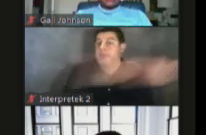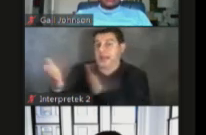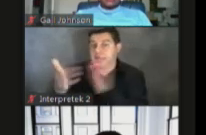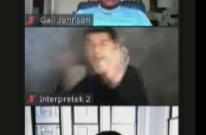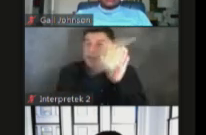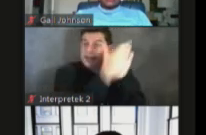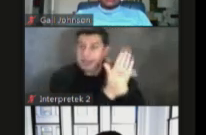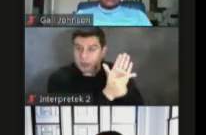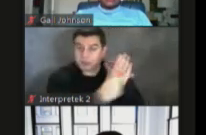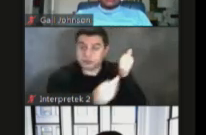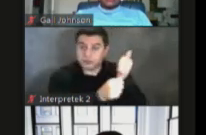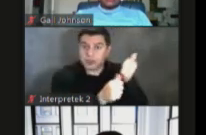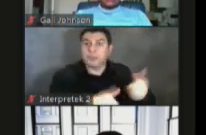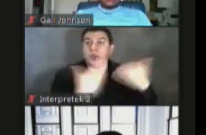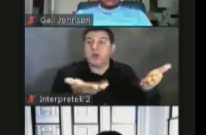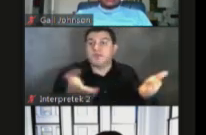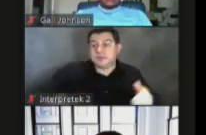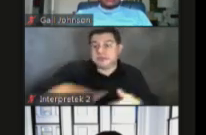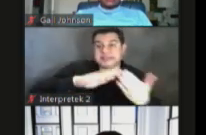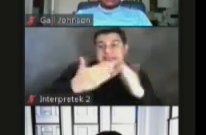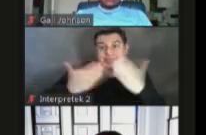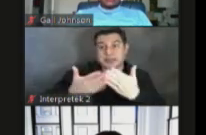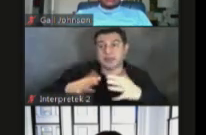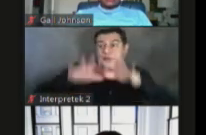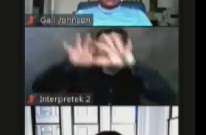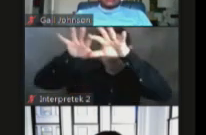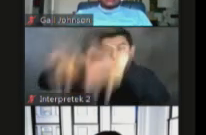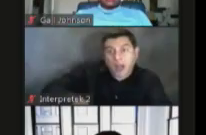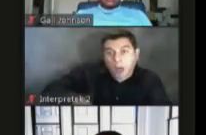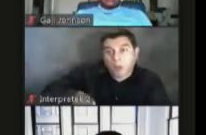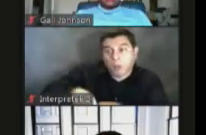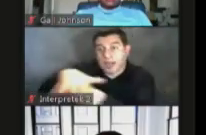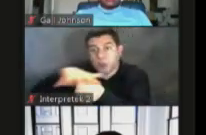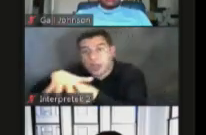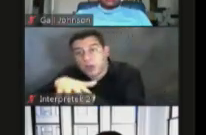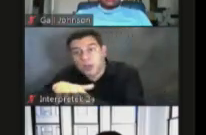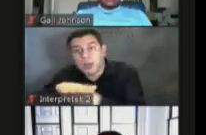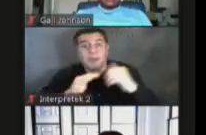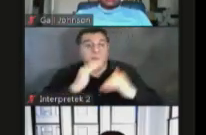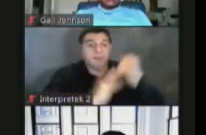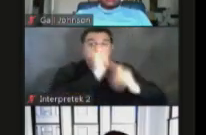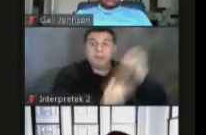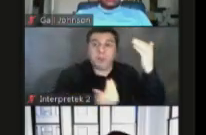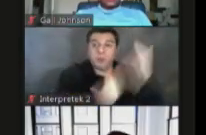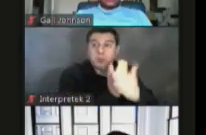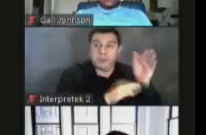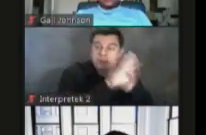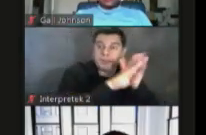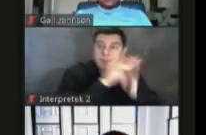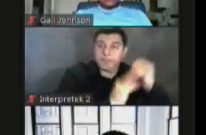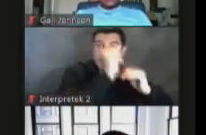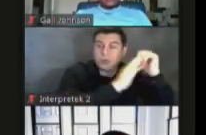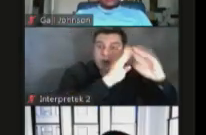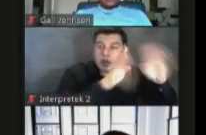demolitions neighborhood revitalization and pushed for new rentals in a city with very low homeownership that is the basis